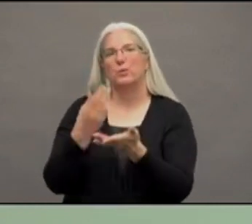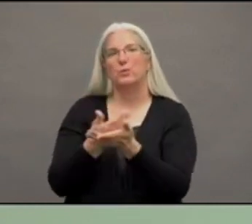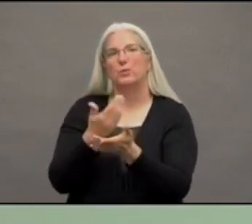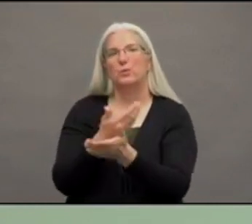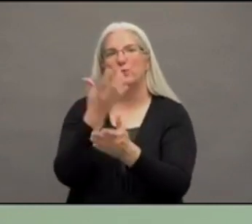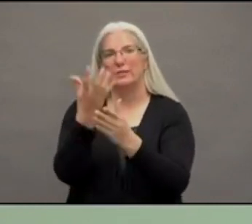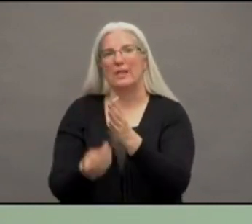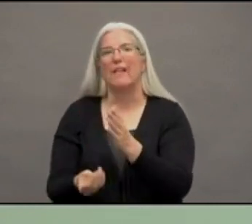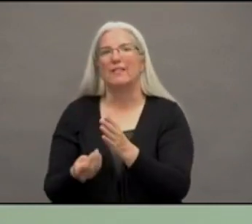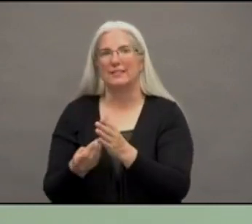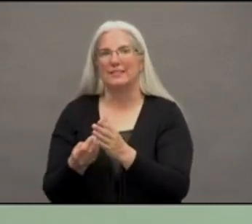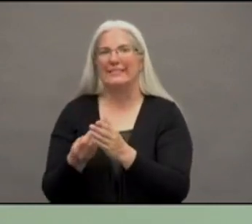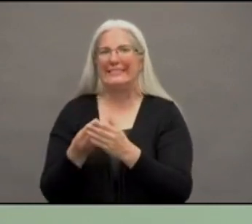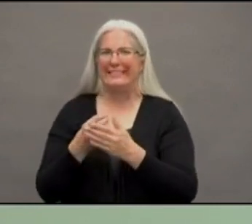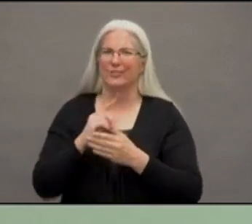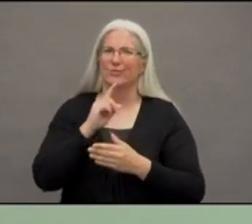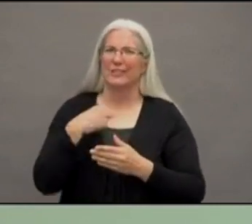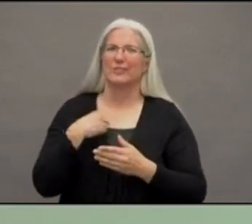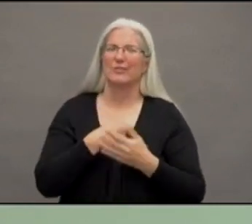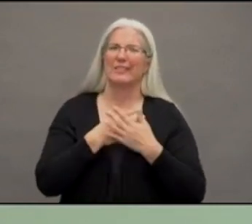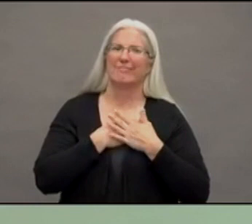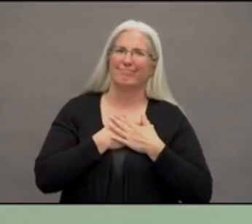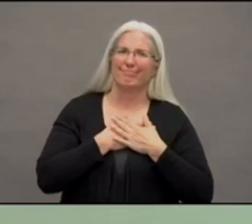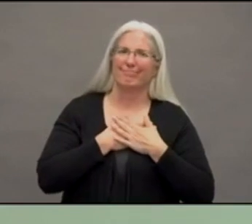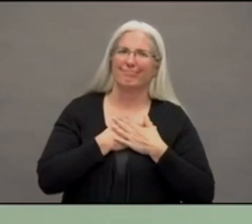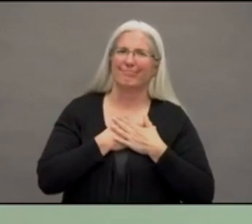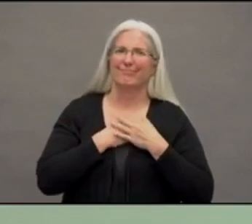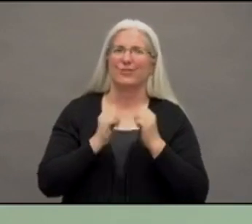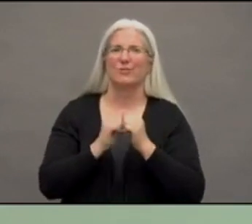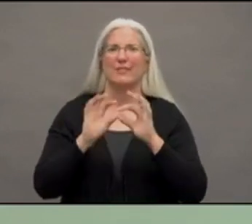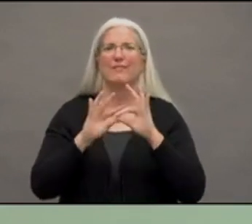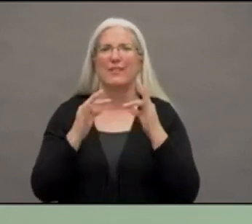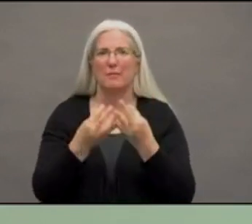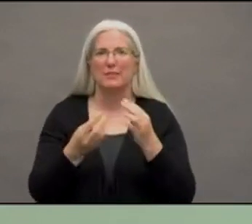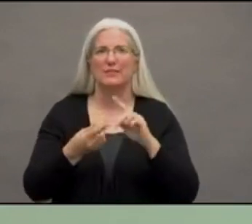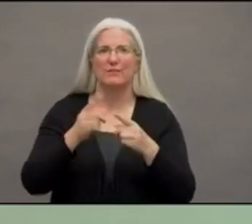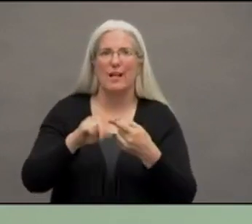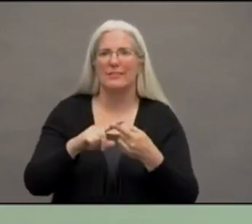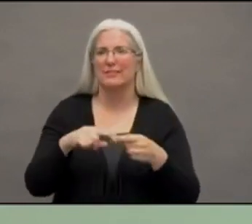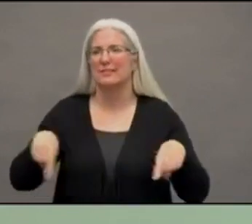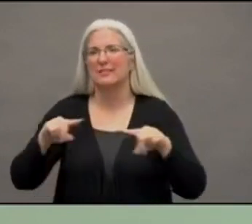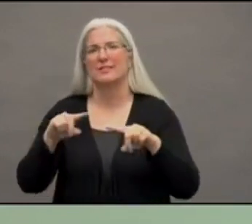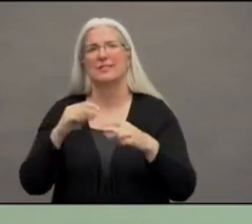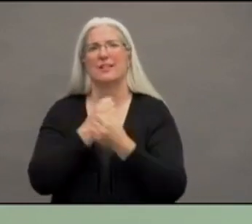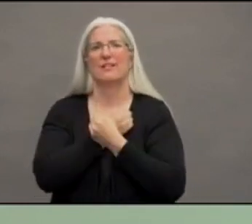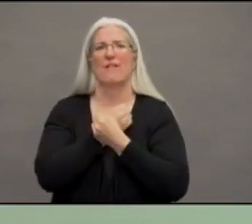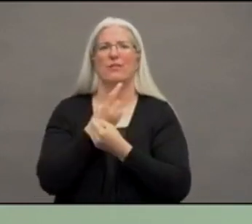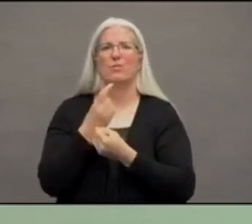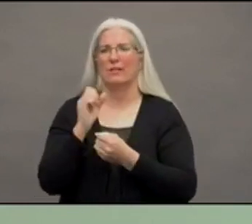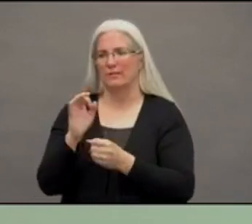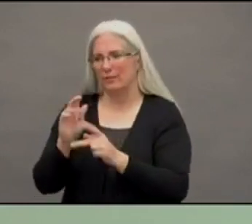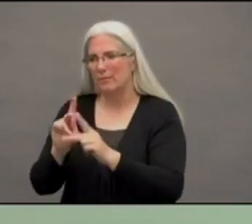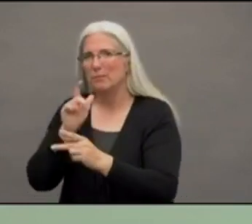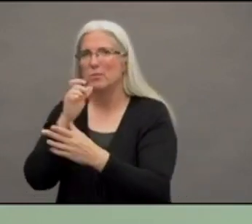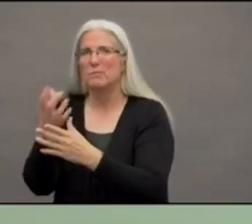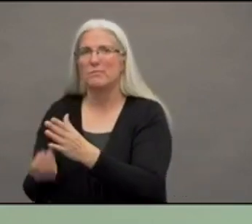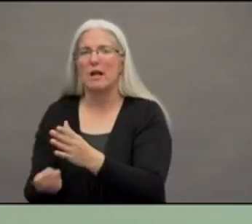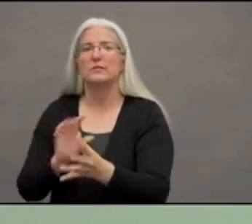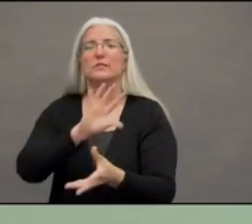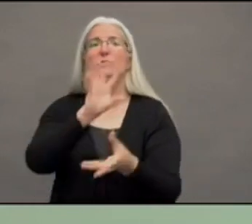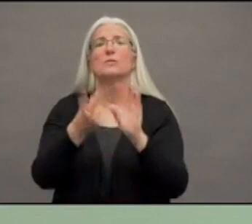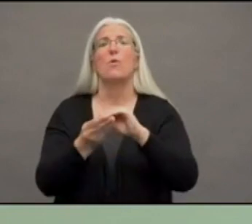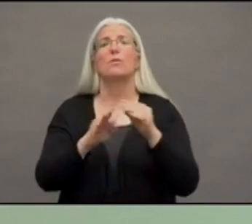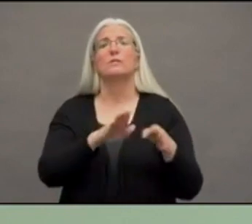our condolences are with those families and friends of those people who have passed away, and bringing the total deaths